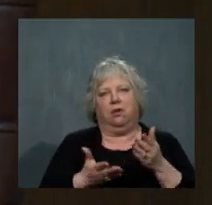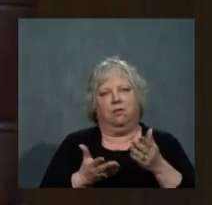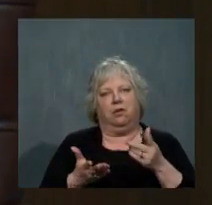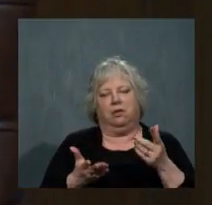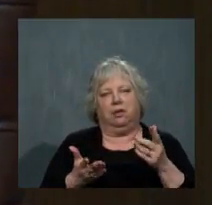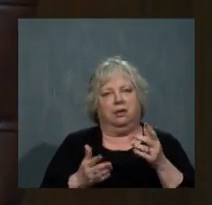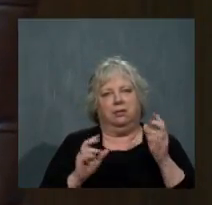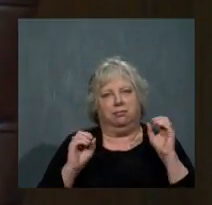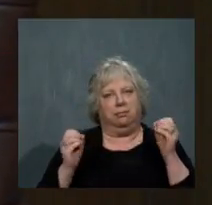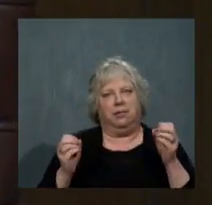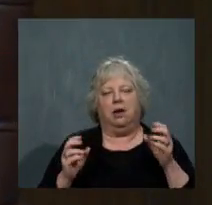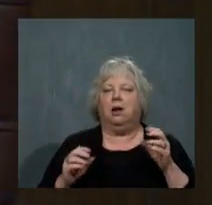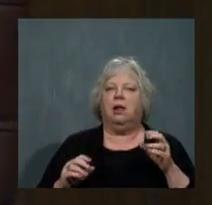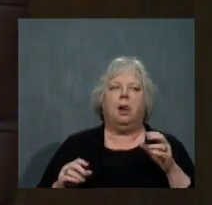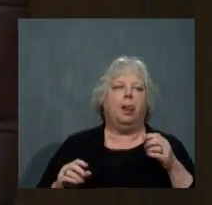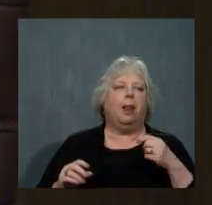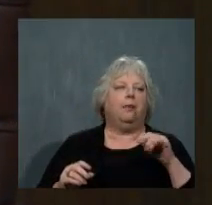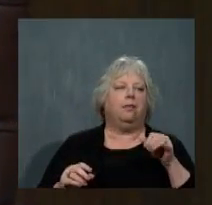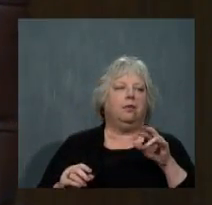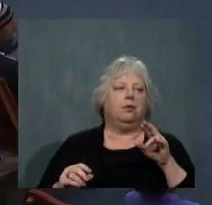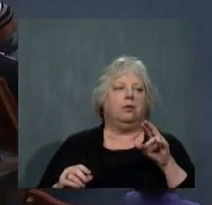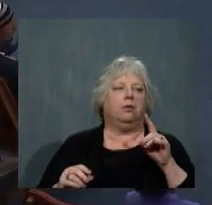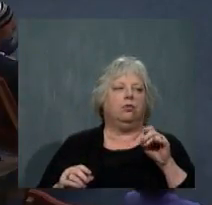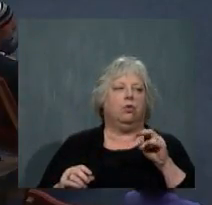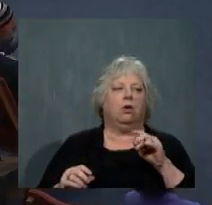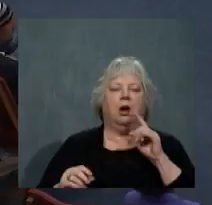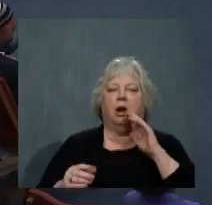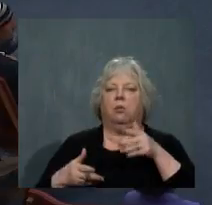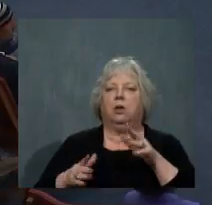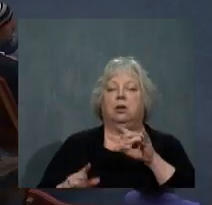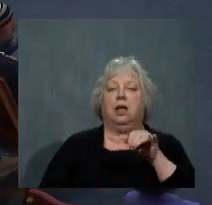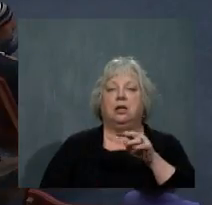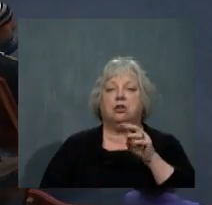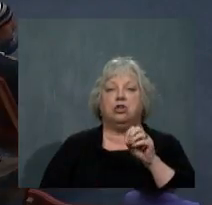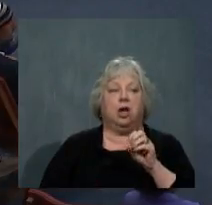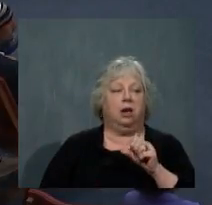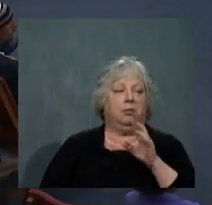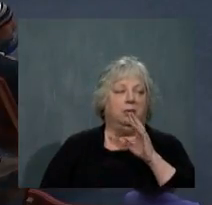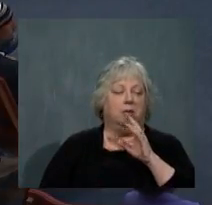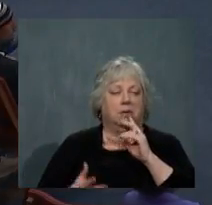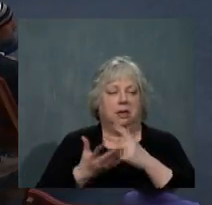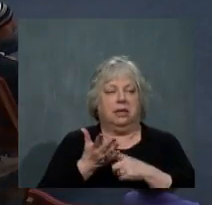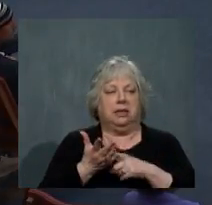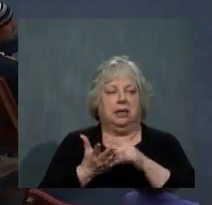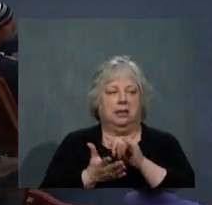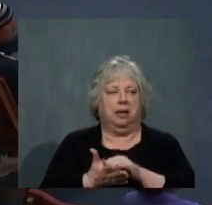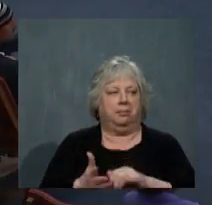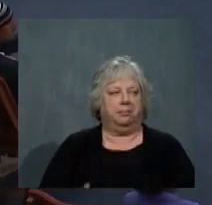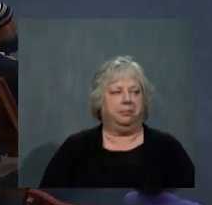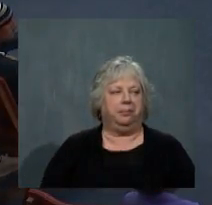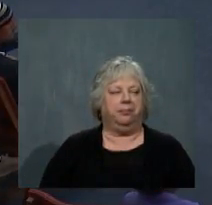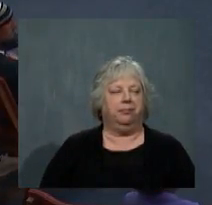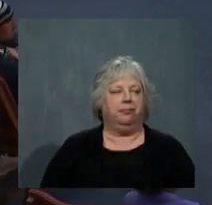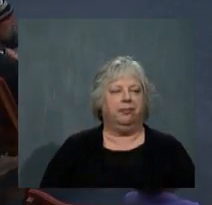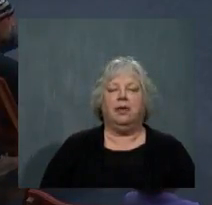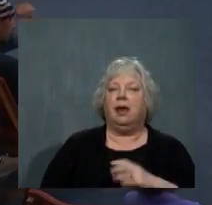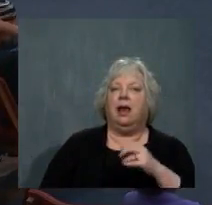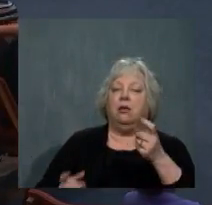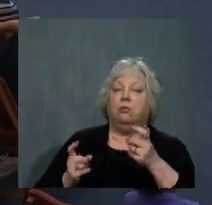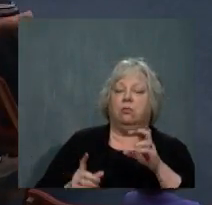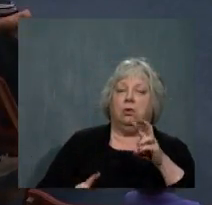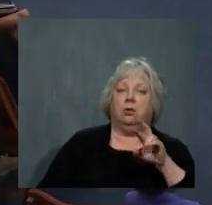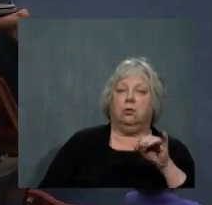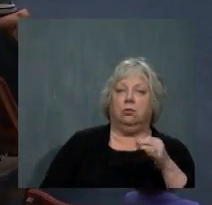And I'm gonna let James, if you don't mind, answer that. Well, and Director Wright, you're correct.